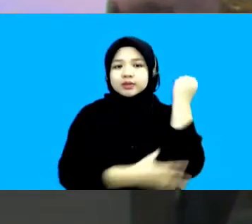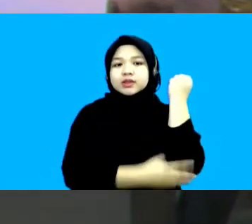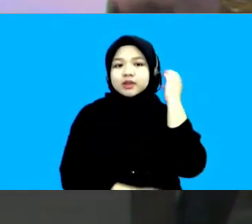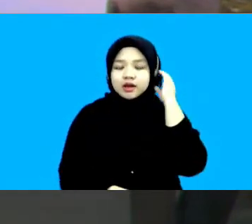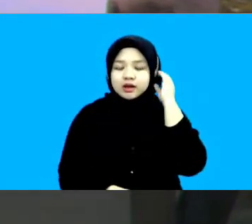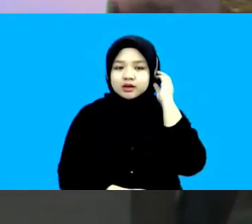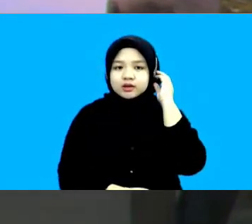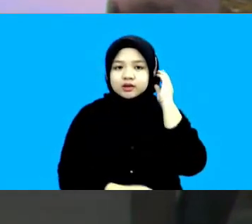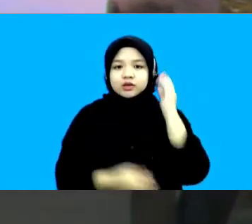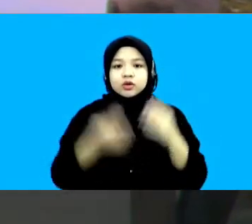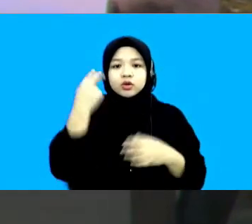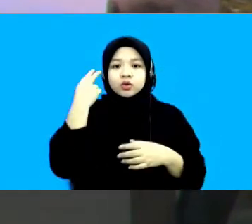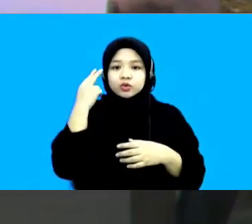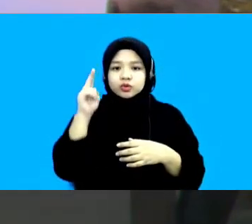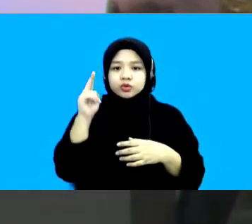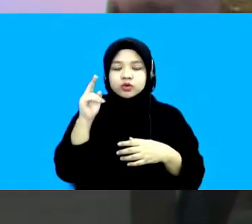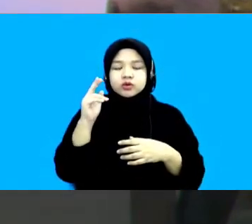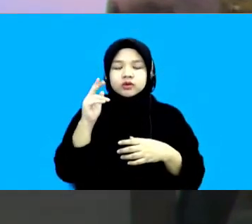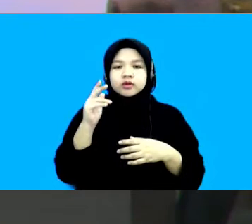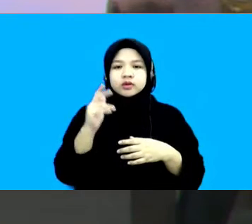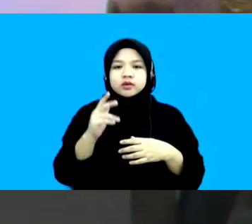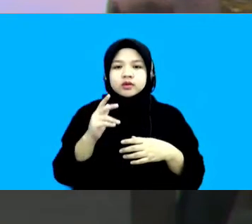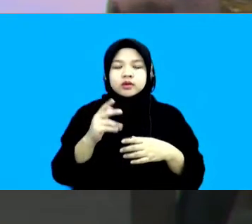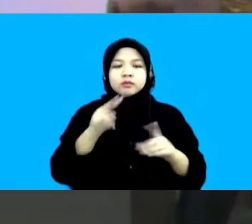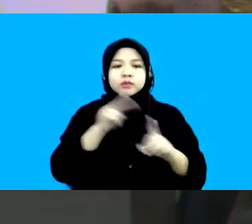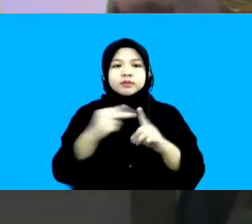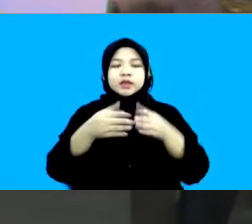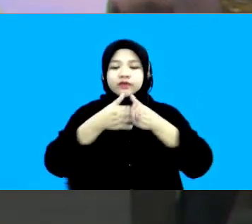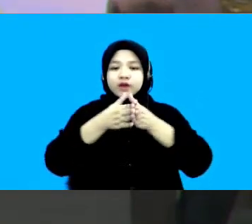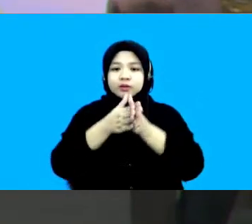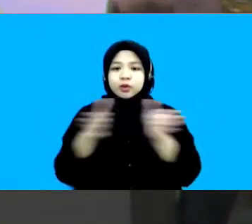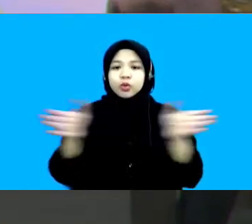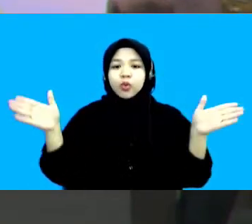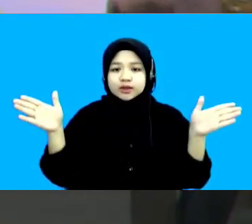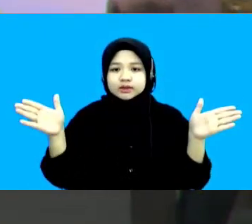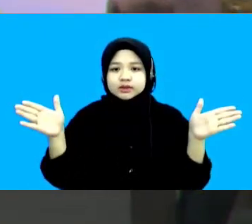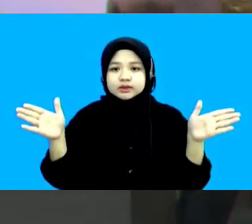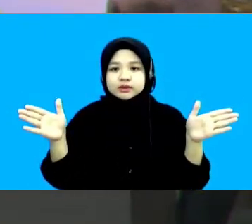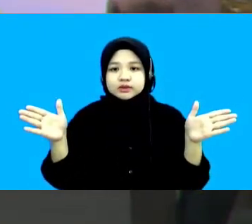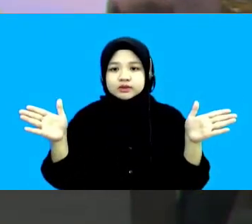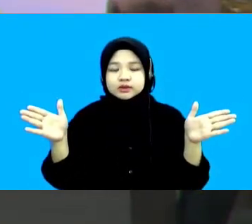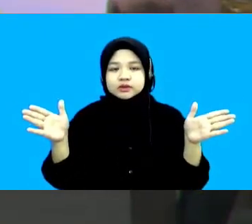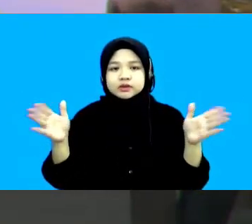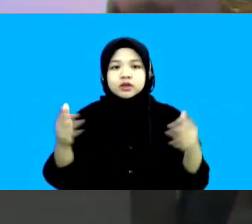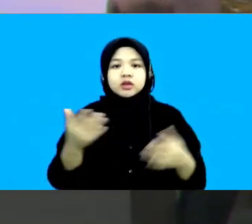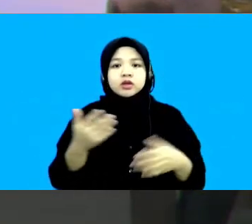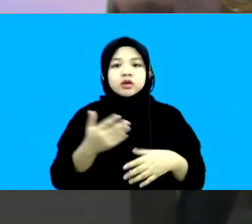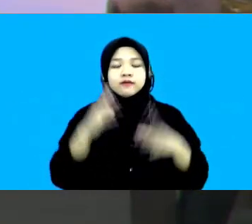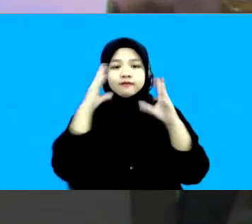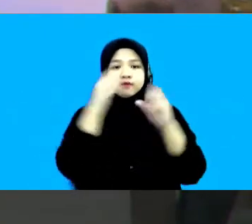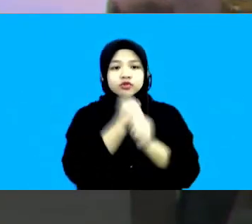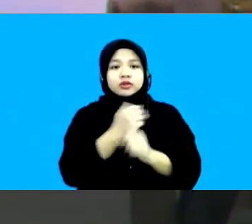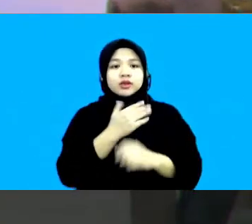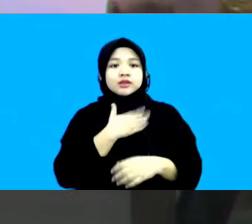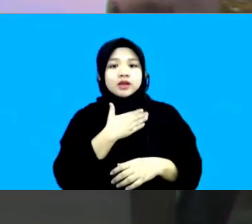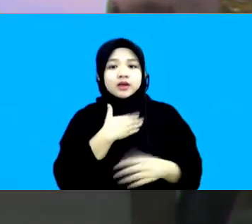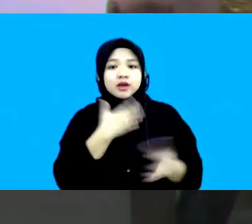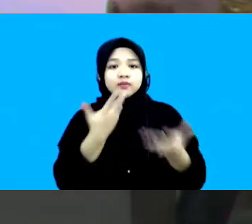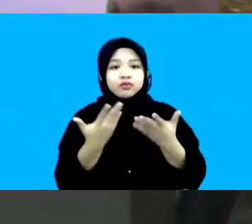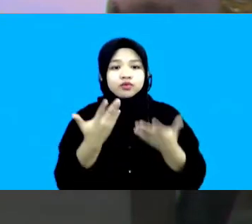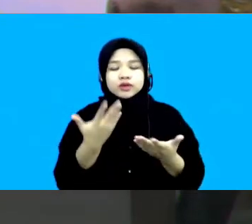driven by what Pak Bambang mentioned. we've been seeing that a group